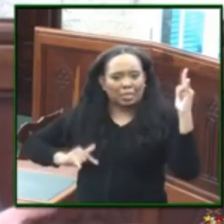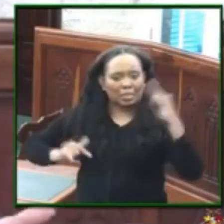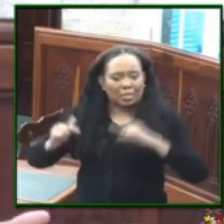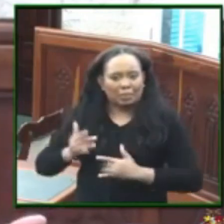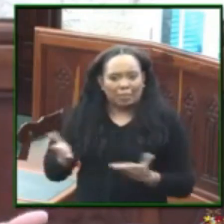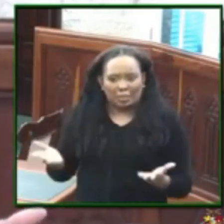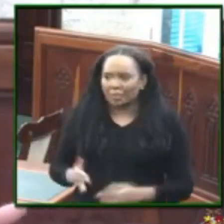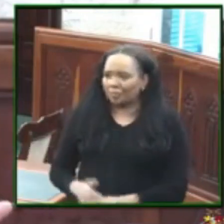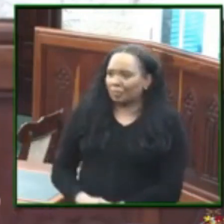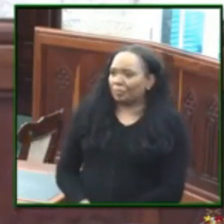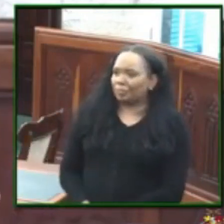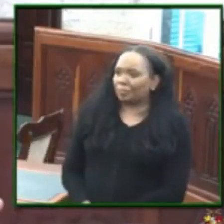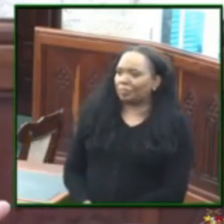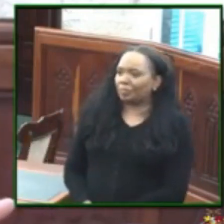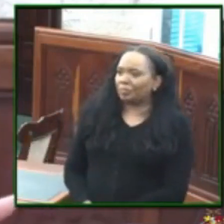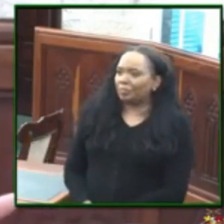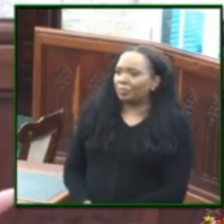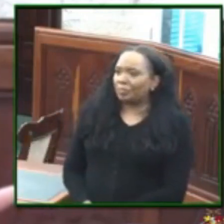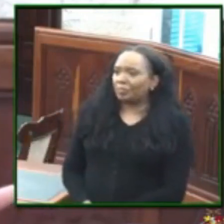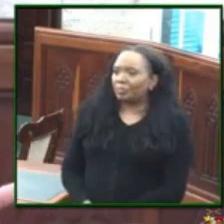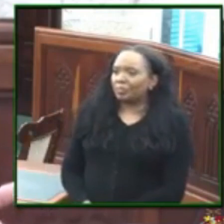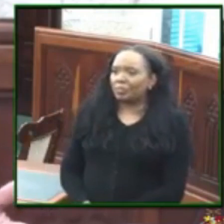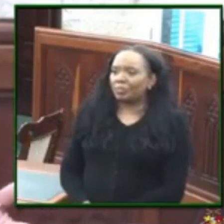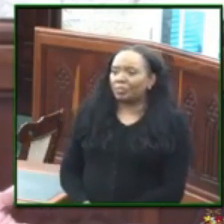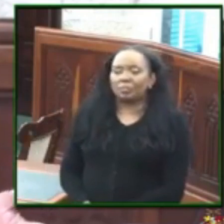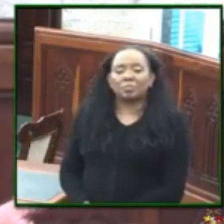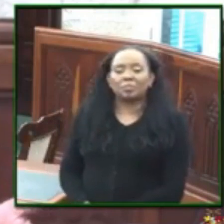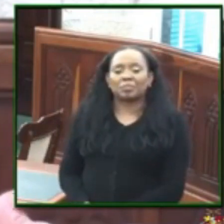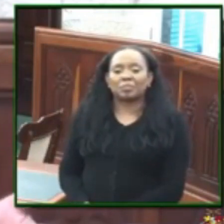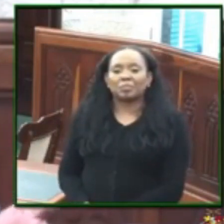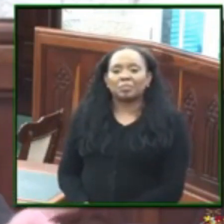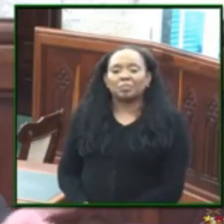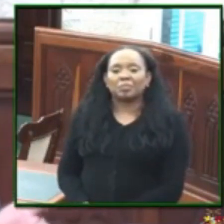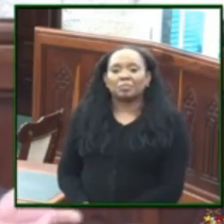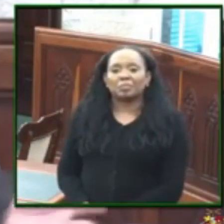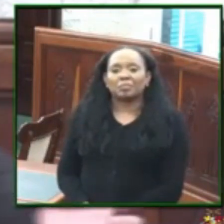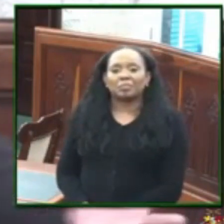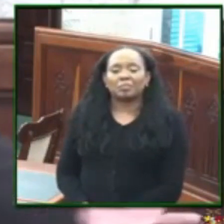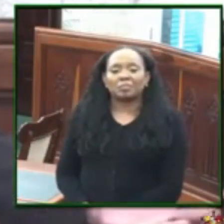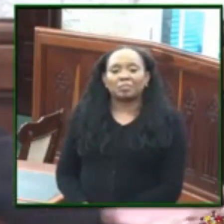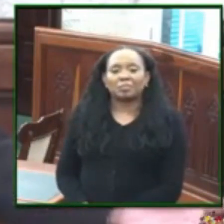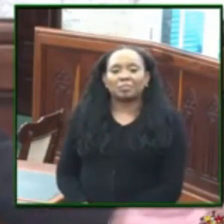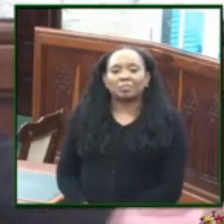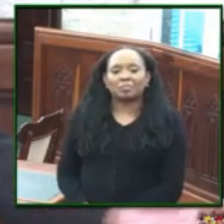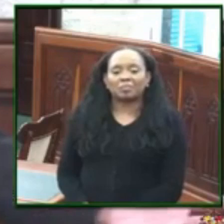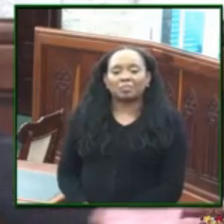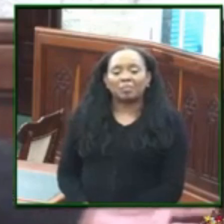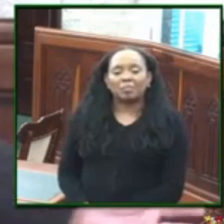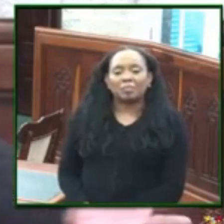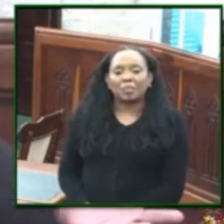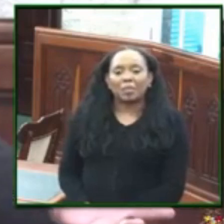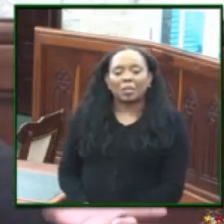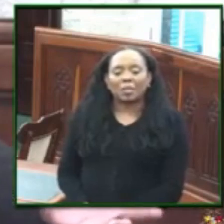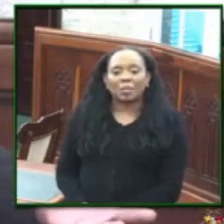Look, we are tourists too, and we're not rich. And we don't expect to be disparaged when we go to other